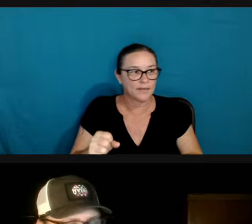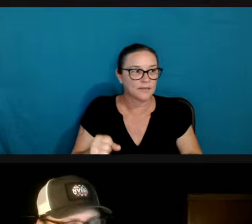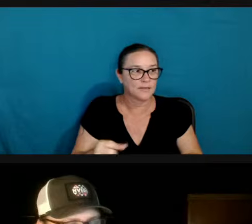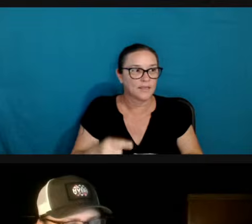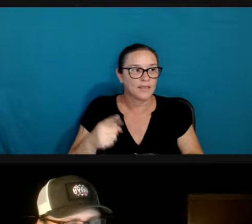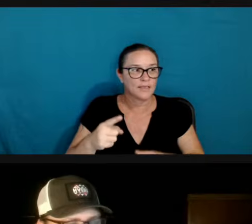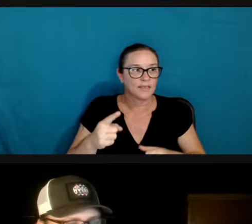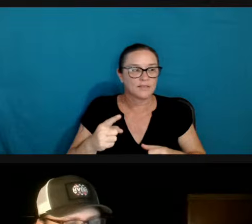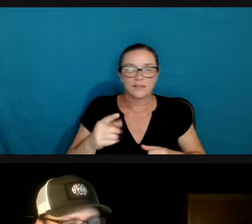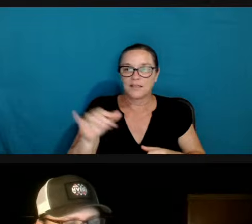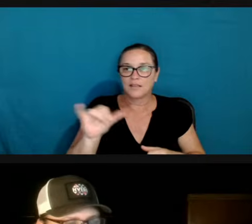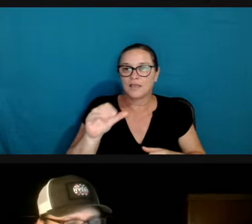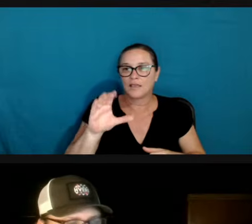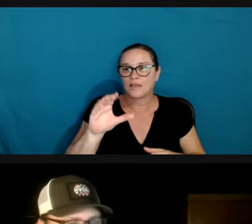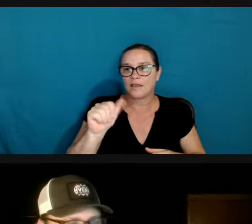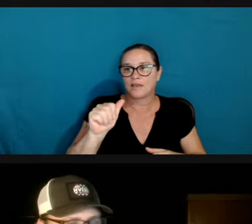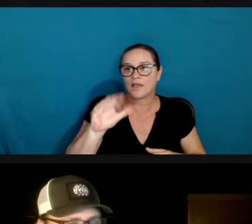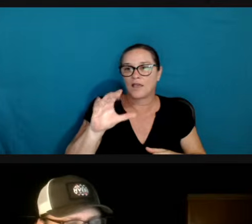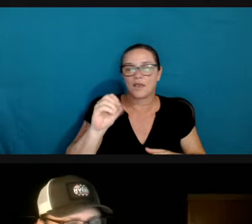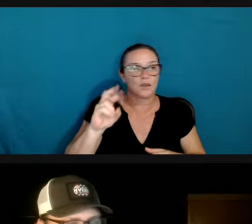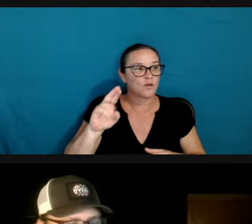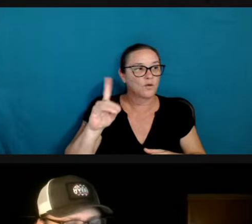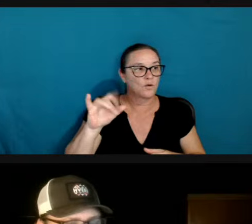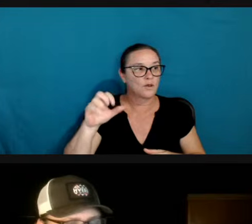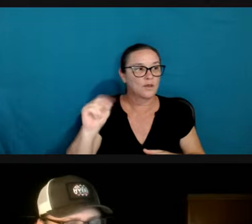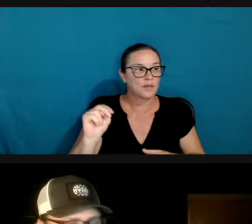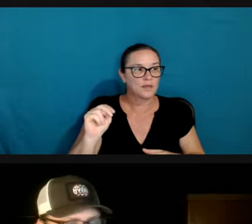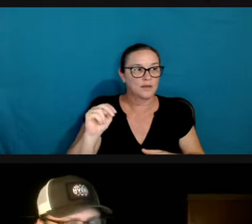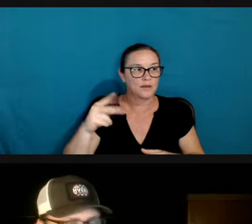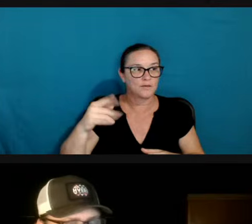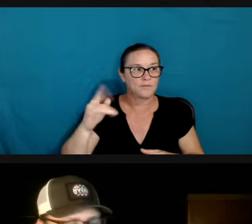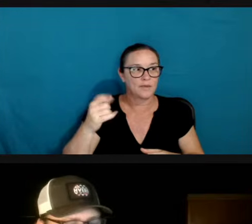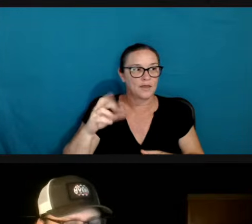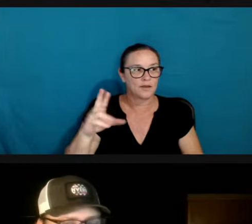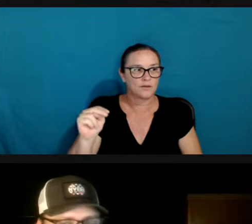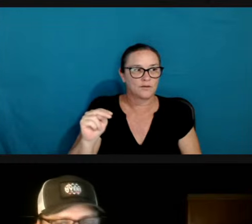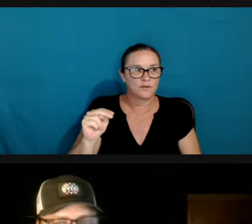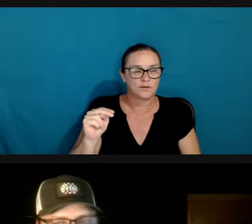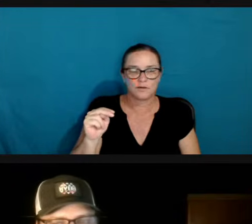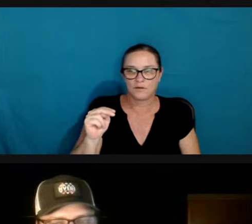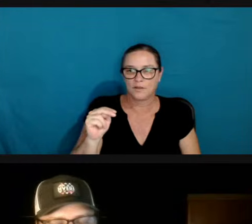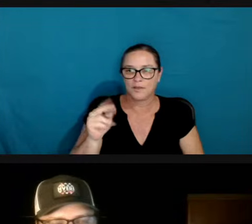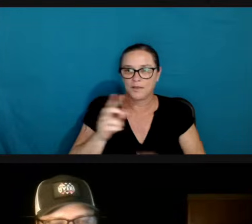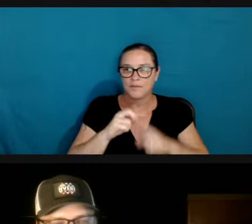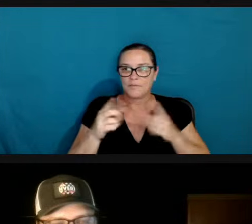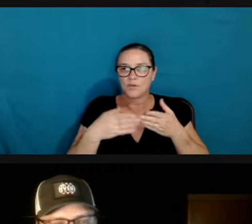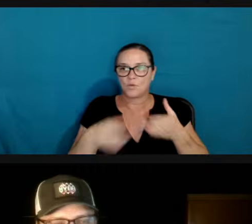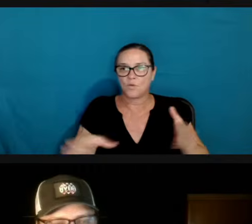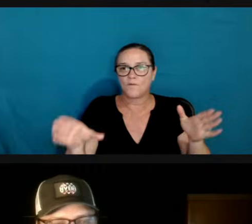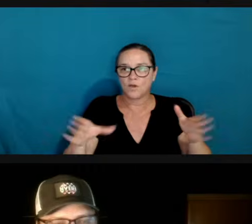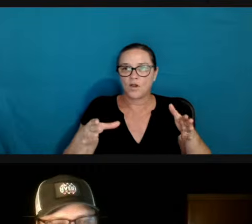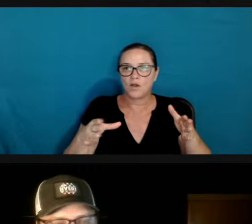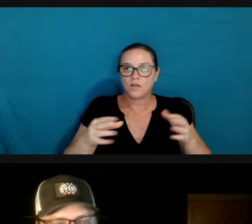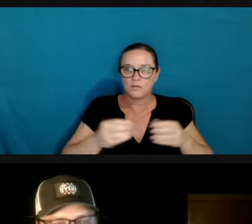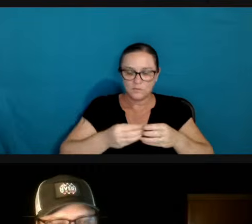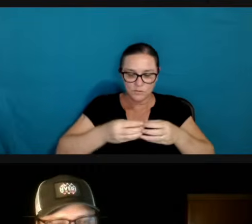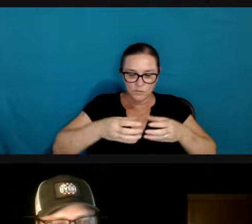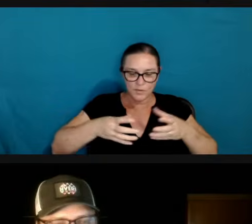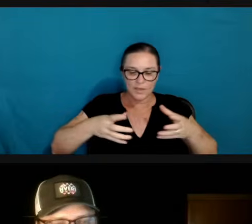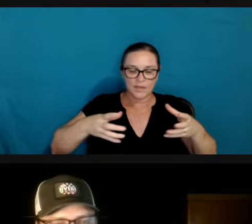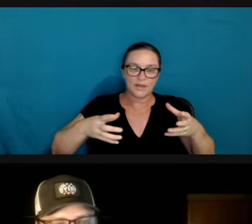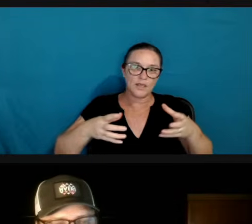accordion pattern that's stretching up and down, but overall expanding at a slightly slower rate than we've